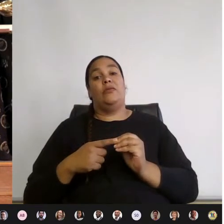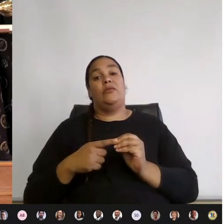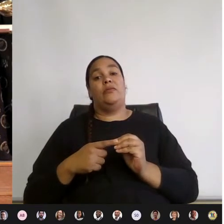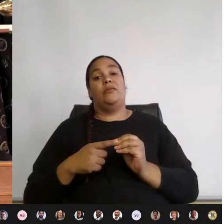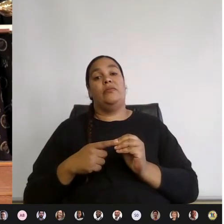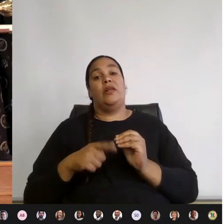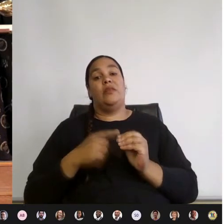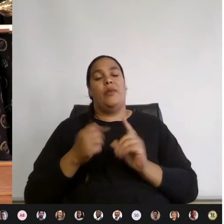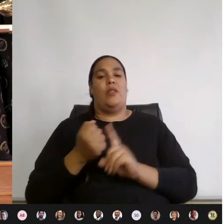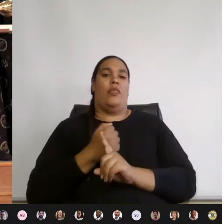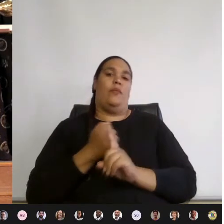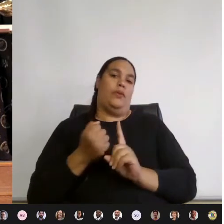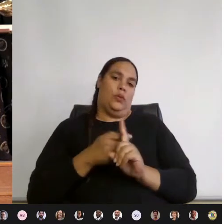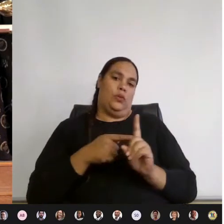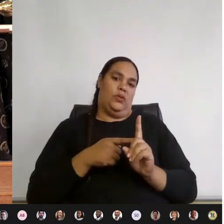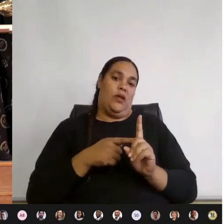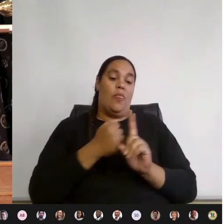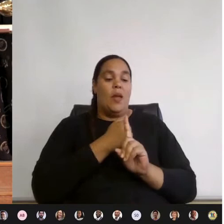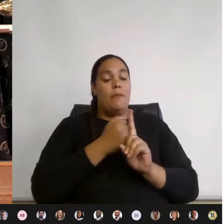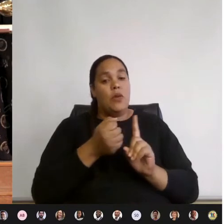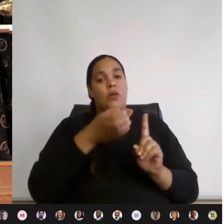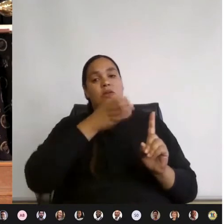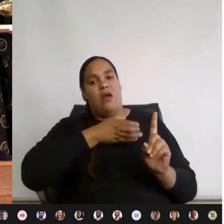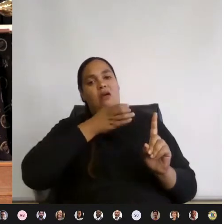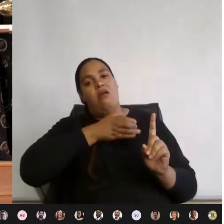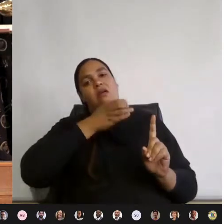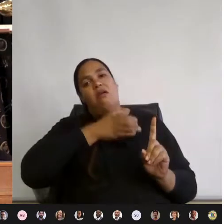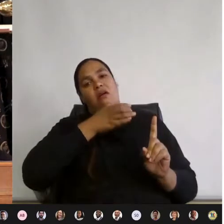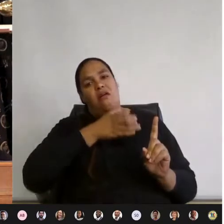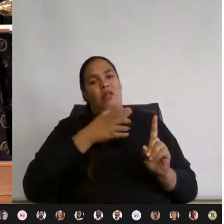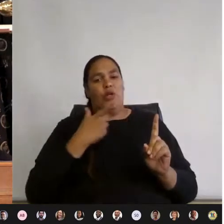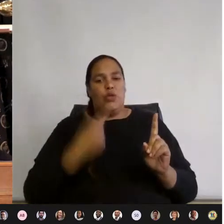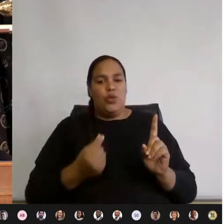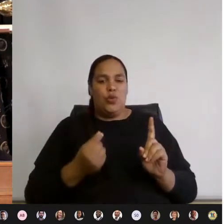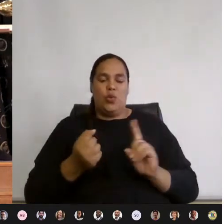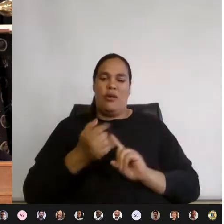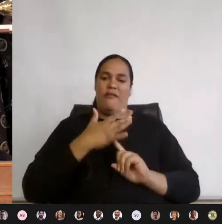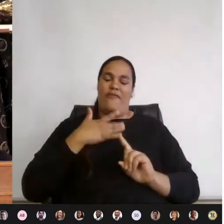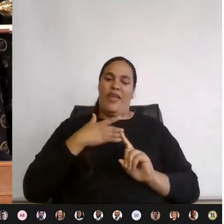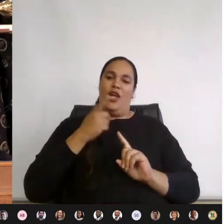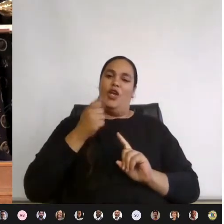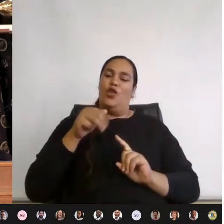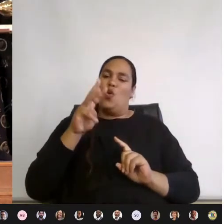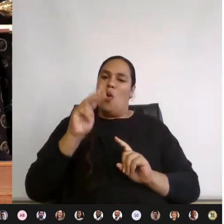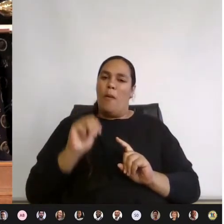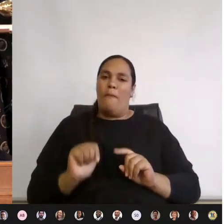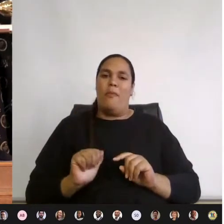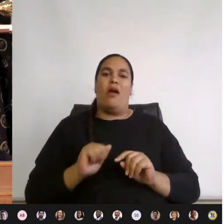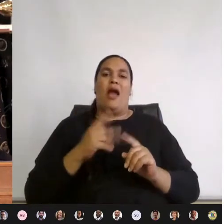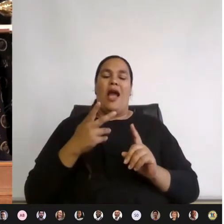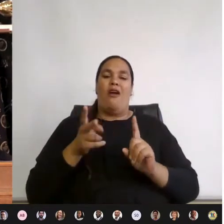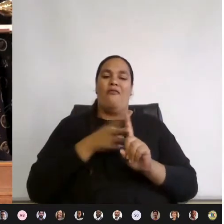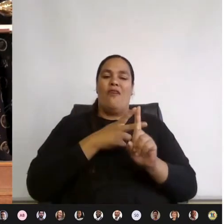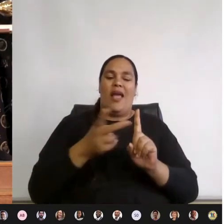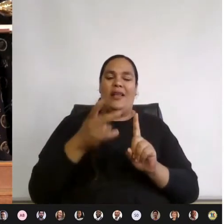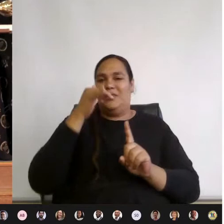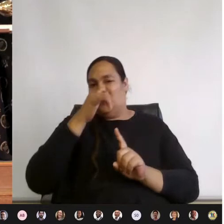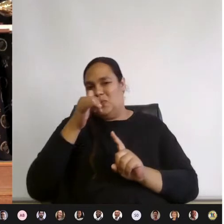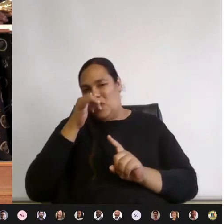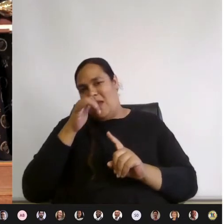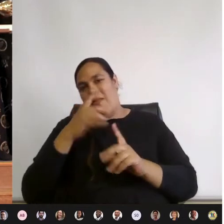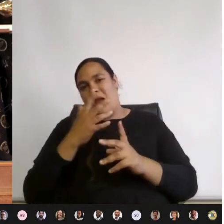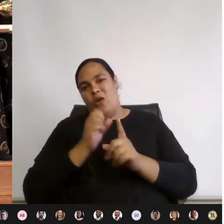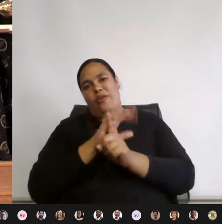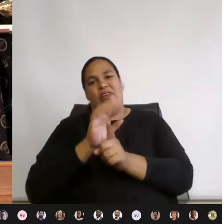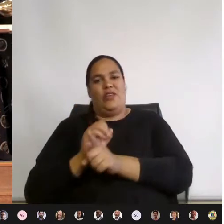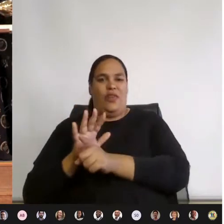the abuse of alcohol, what it does, how it affects trauma, how it affects gender-based violence and crime. And so